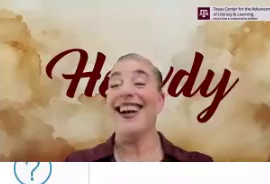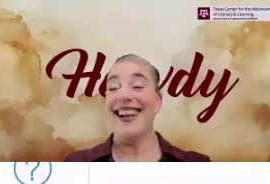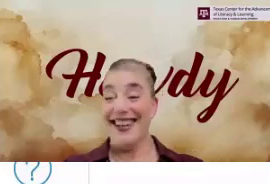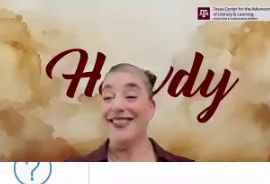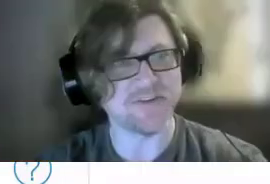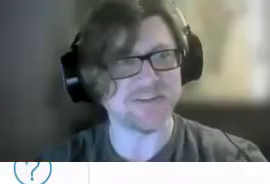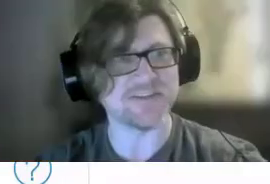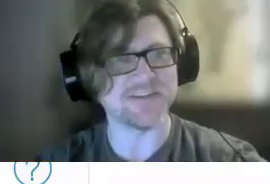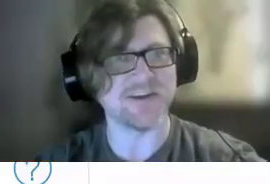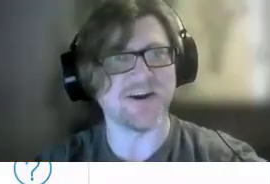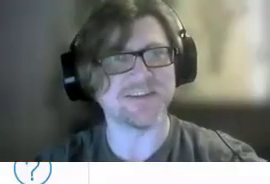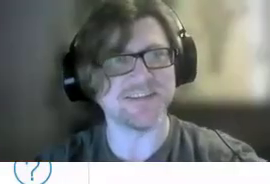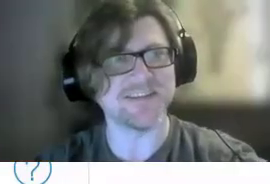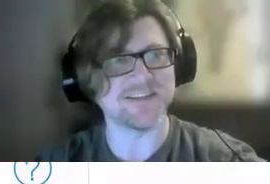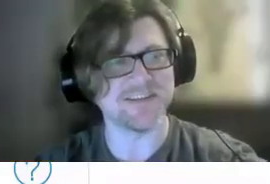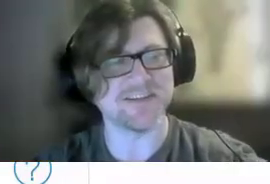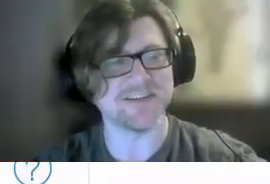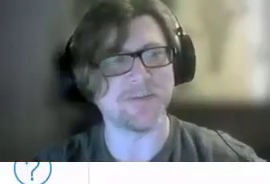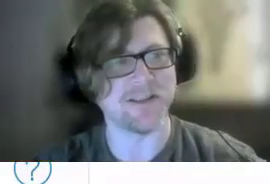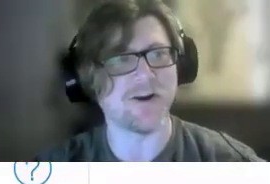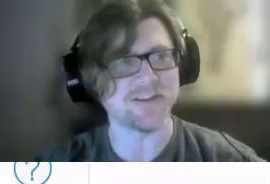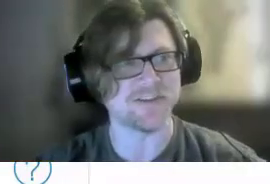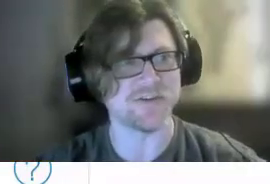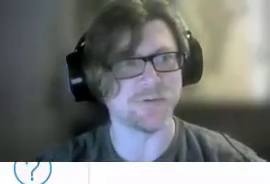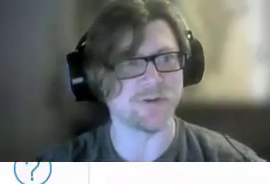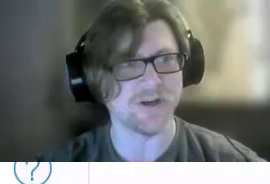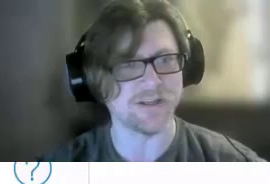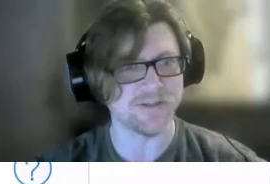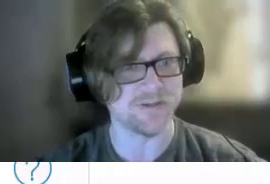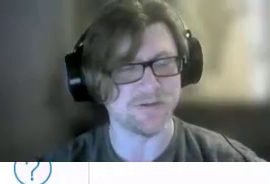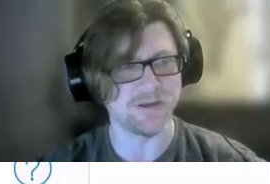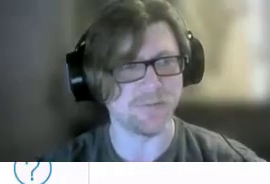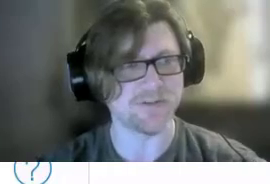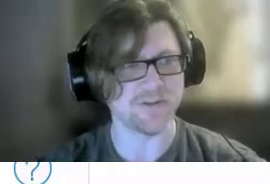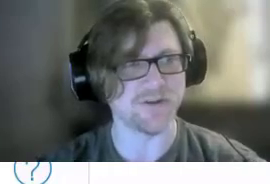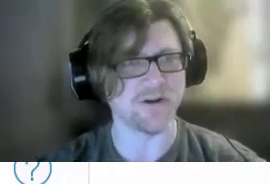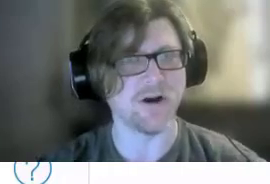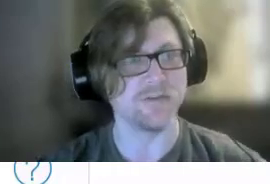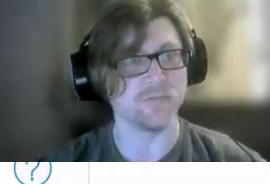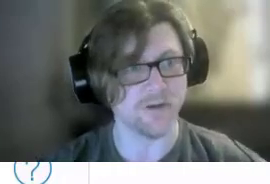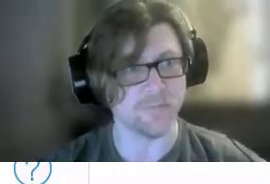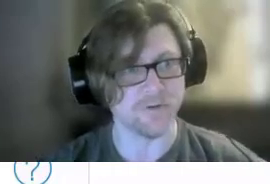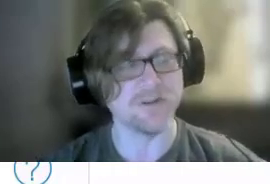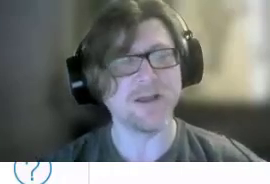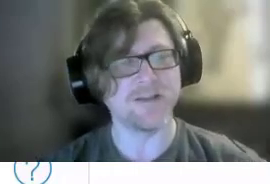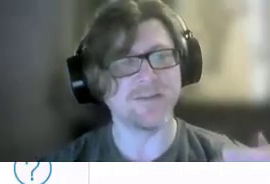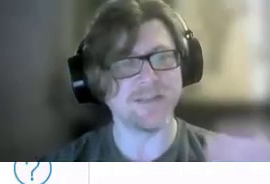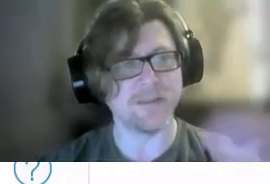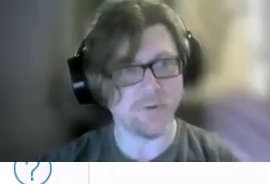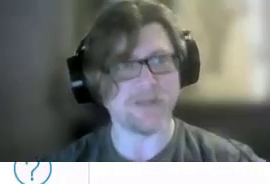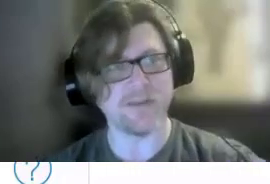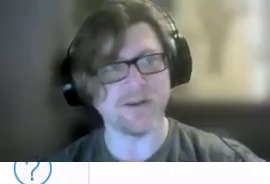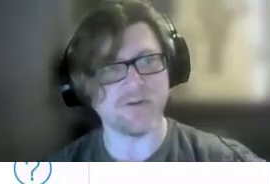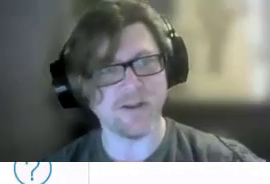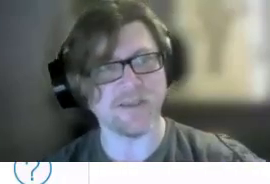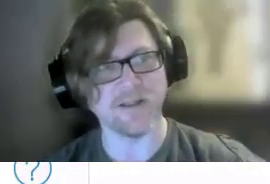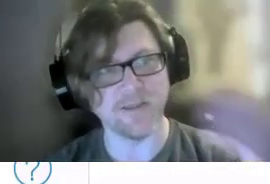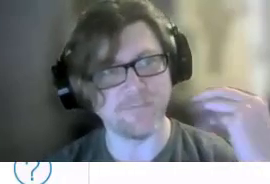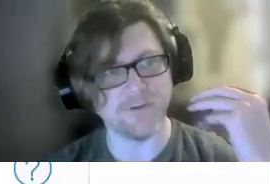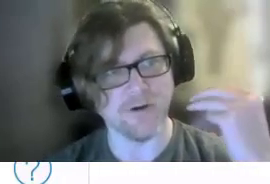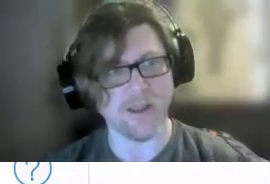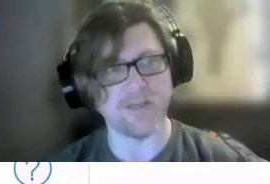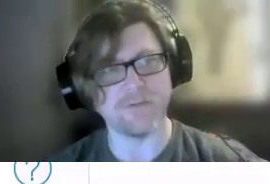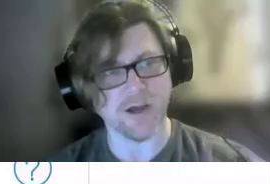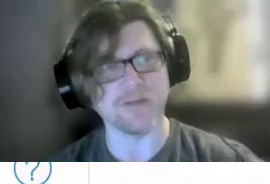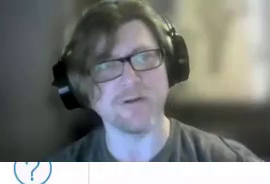next. Yeah, this is something that artists do when they're trying to, make sure that their art is readable, is that they put everything in